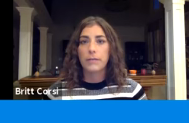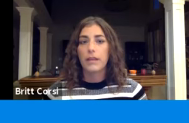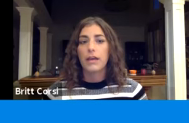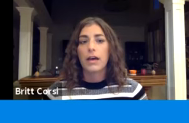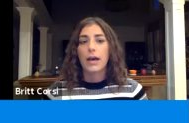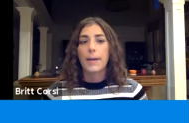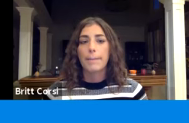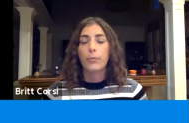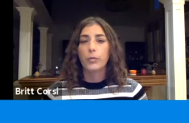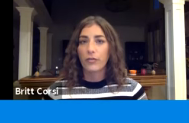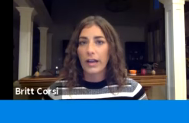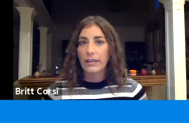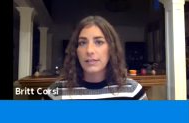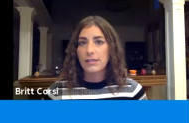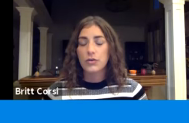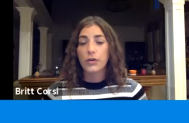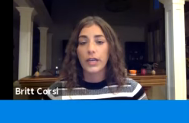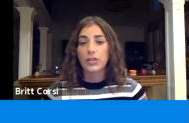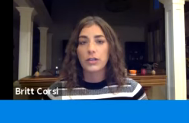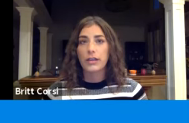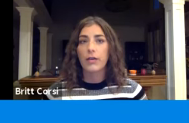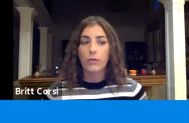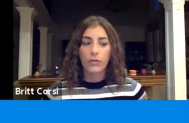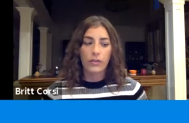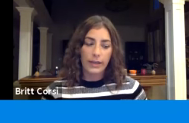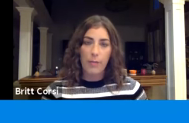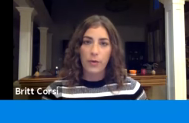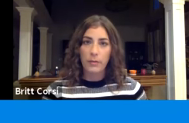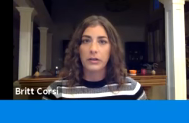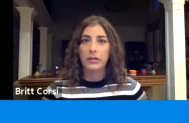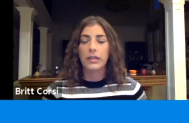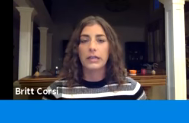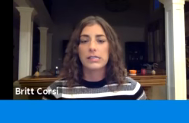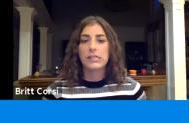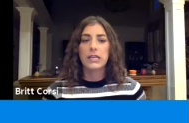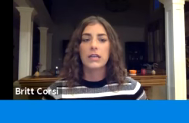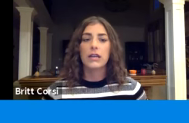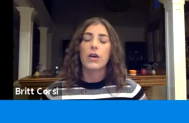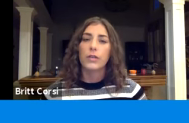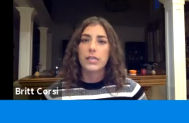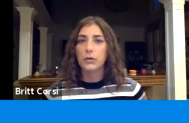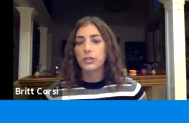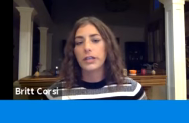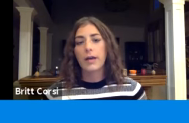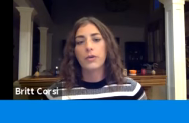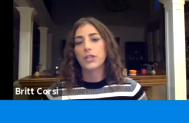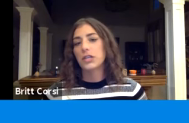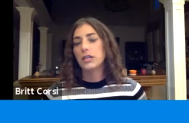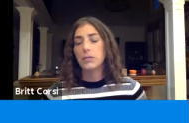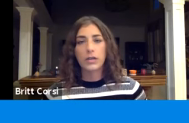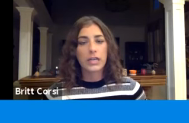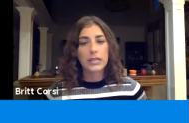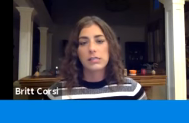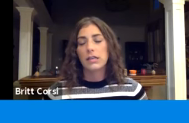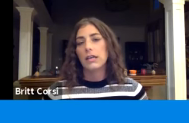energy. We're providing that central location that the gap primarily existed in, where stakeholder collaboration